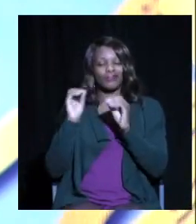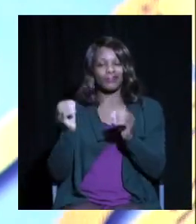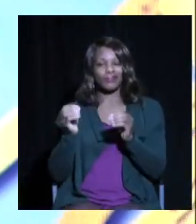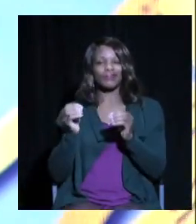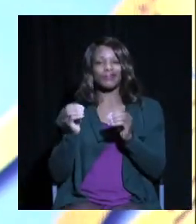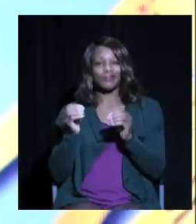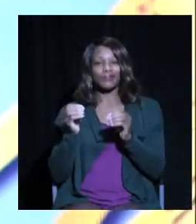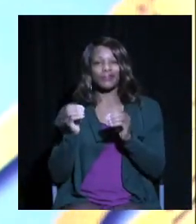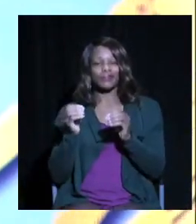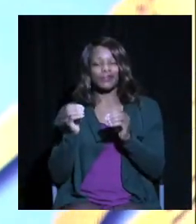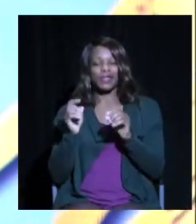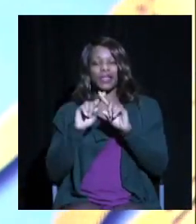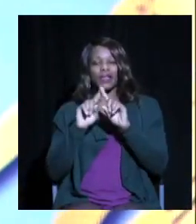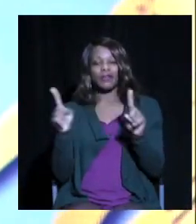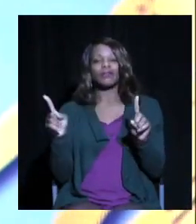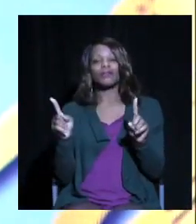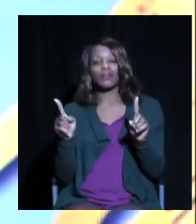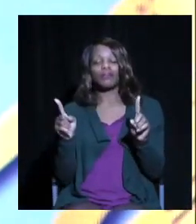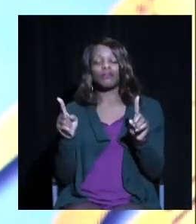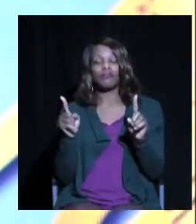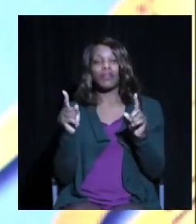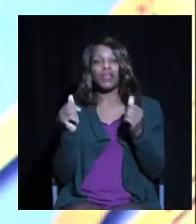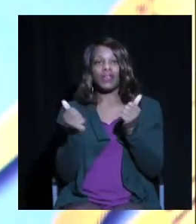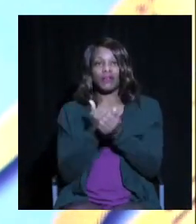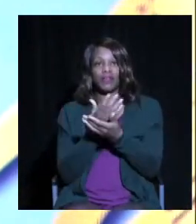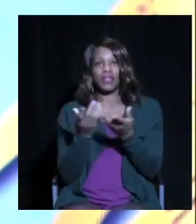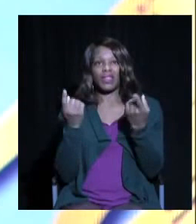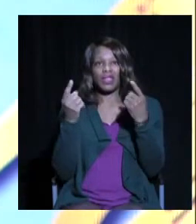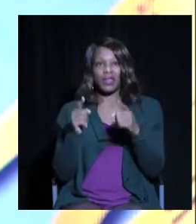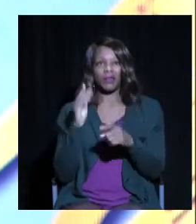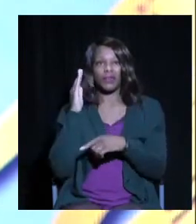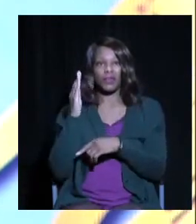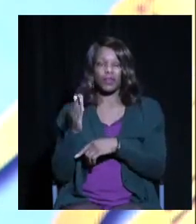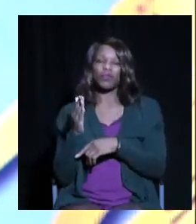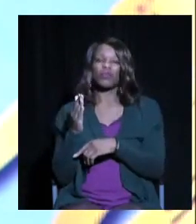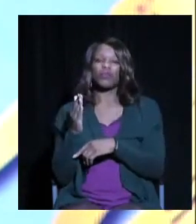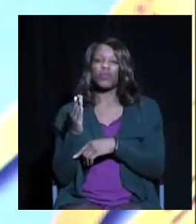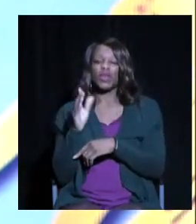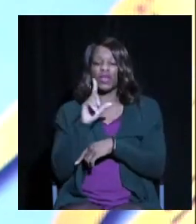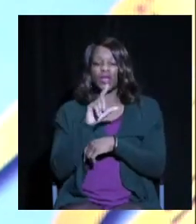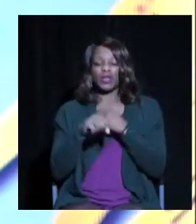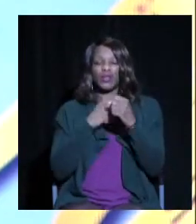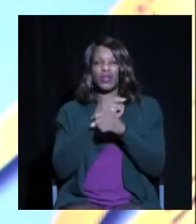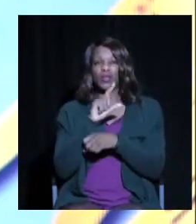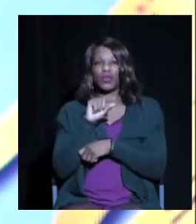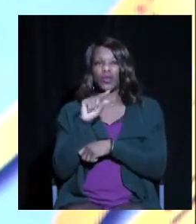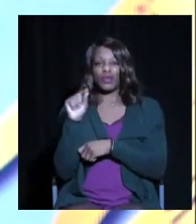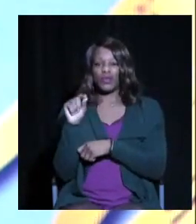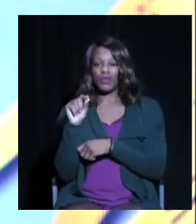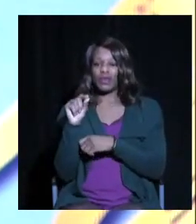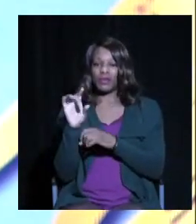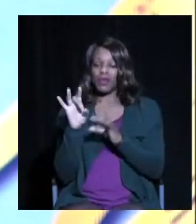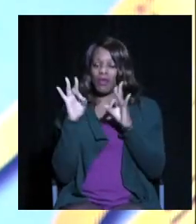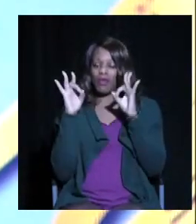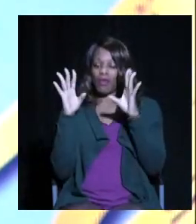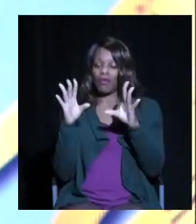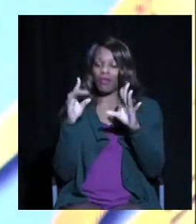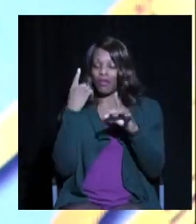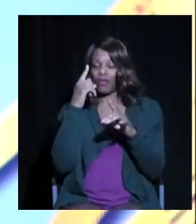Again, there's a trajectory of where things are going that doesn't look good. 2020 has been devastating for a lot of us.